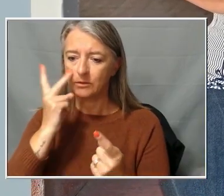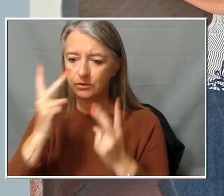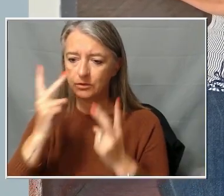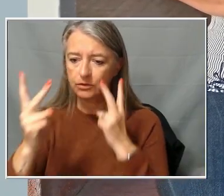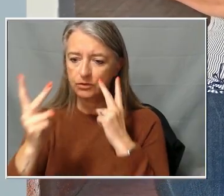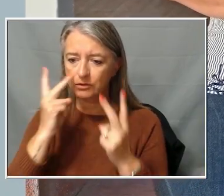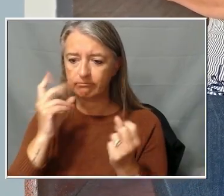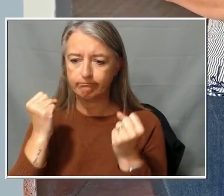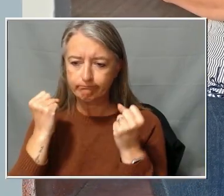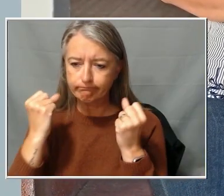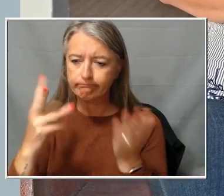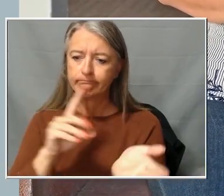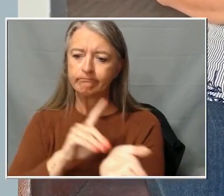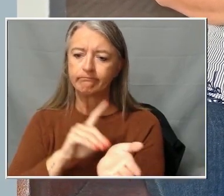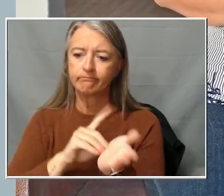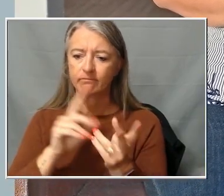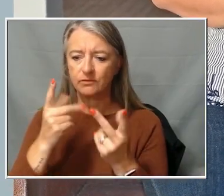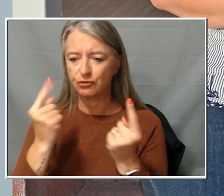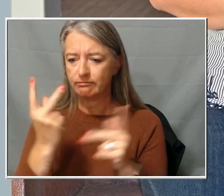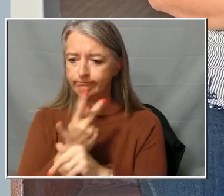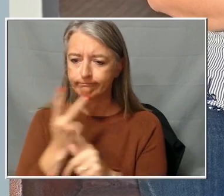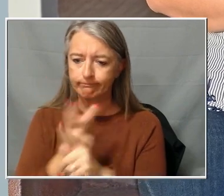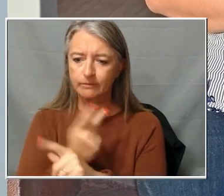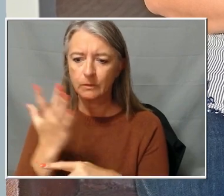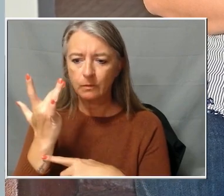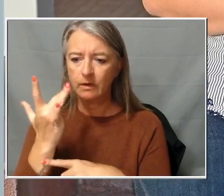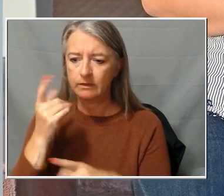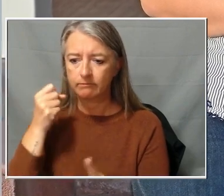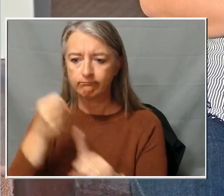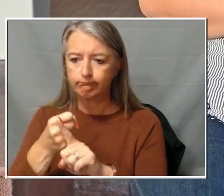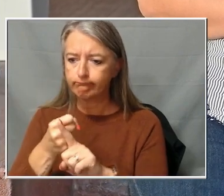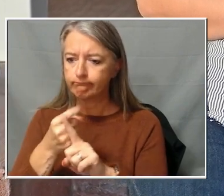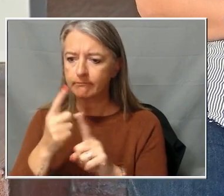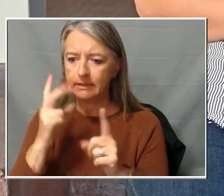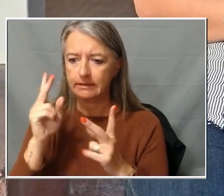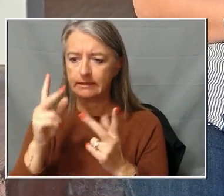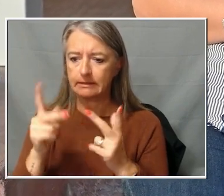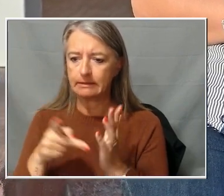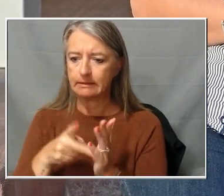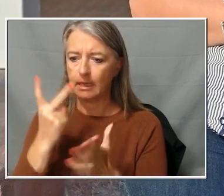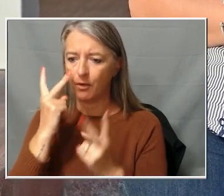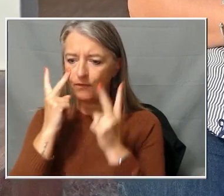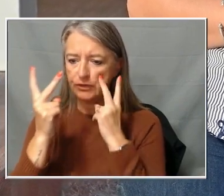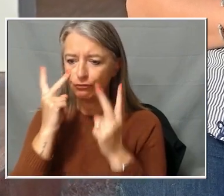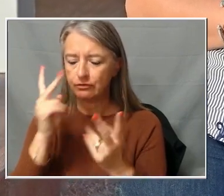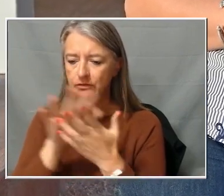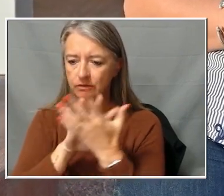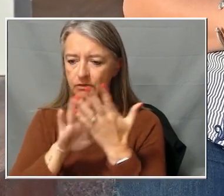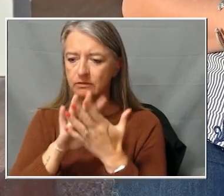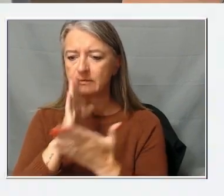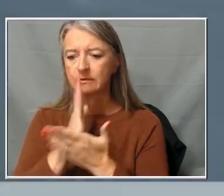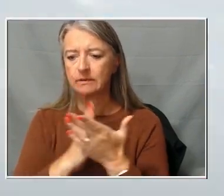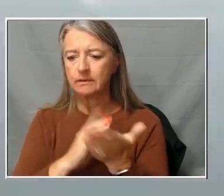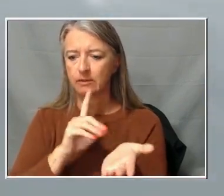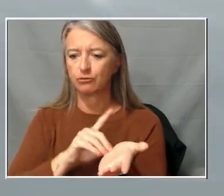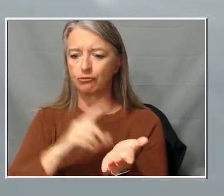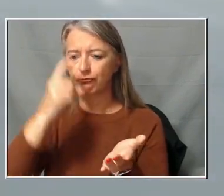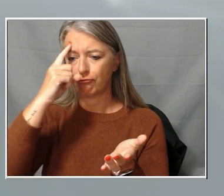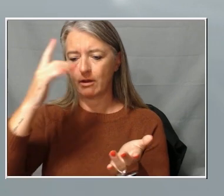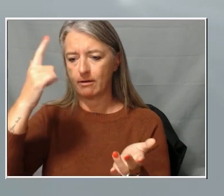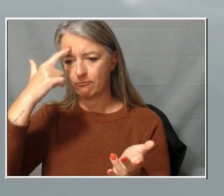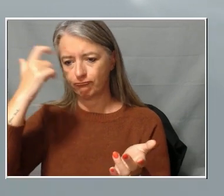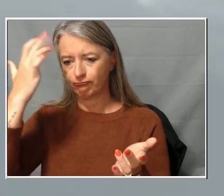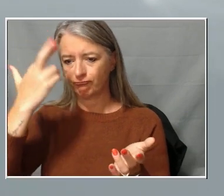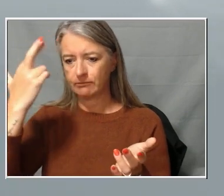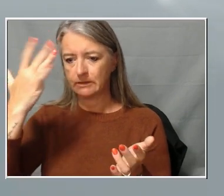after doctor as she tried to figure out why she suddenly had double vision. Some doctors chalked it up to her pregnancy, but experts